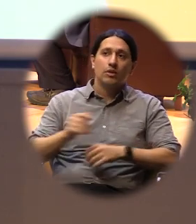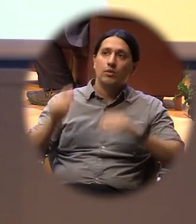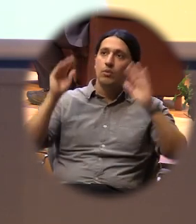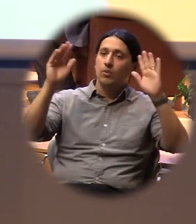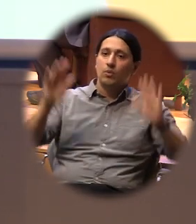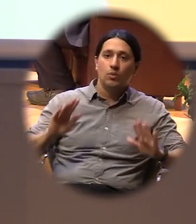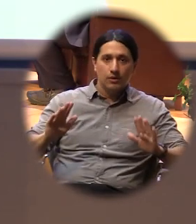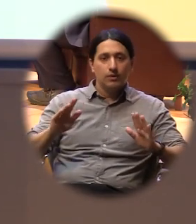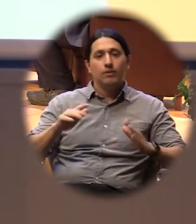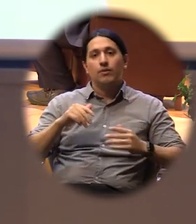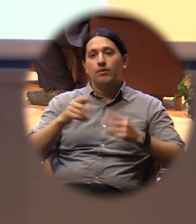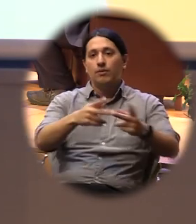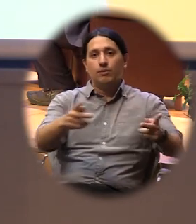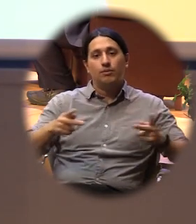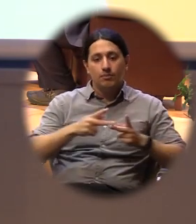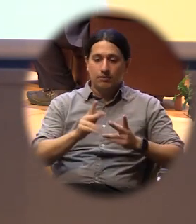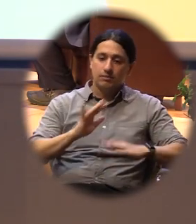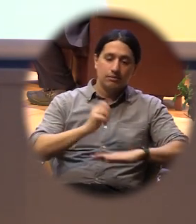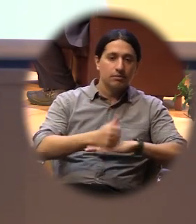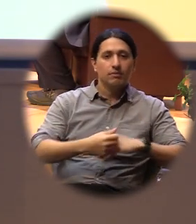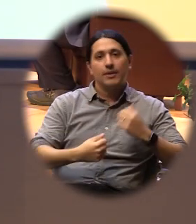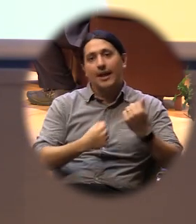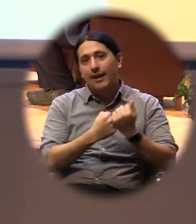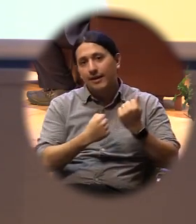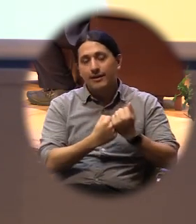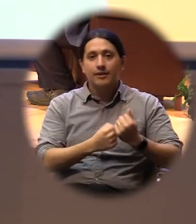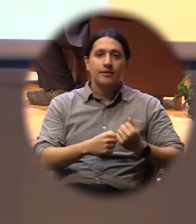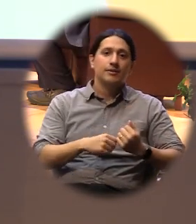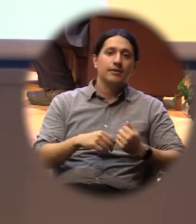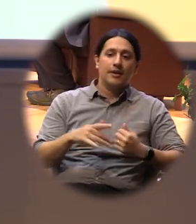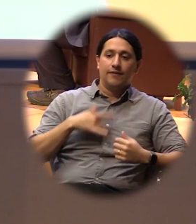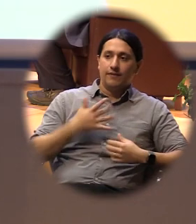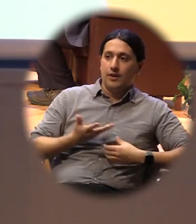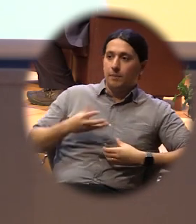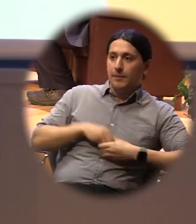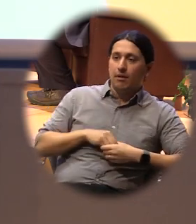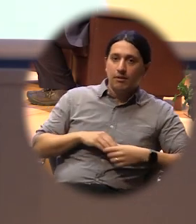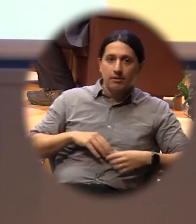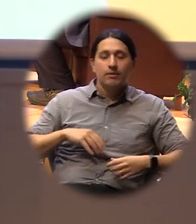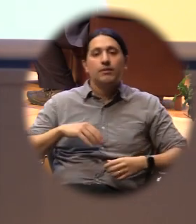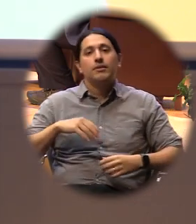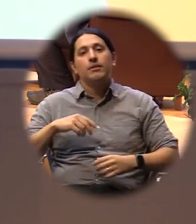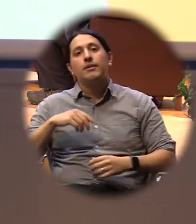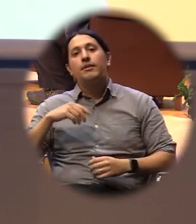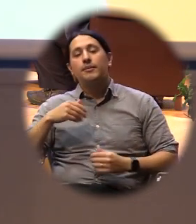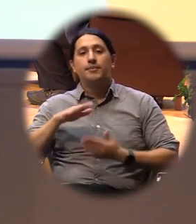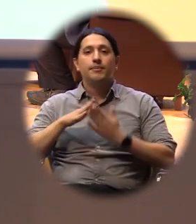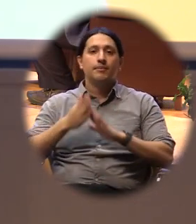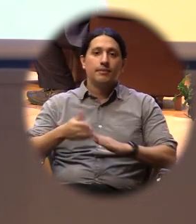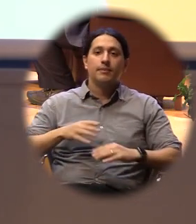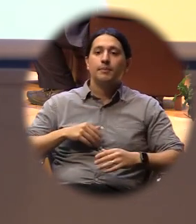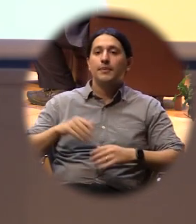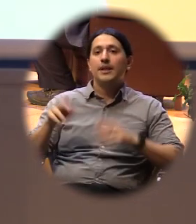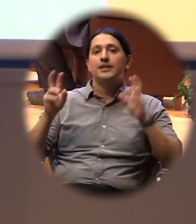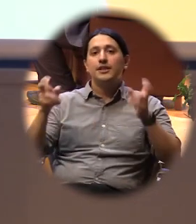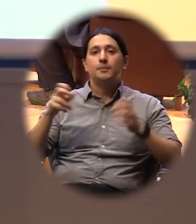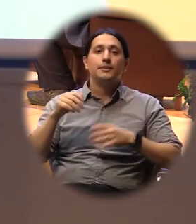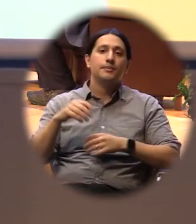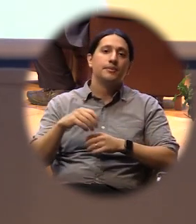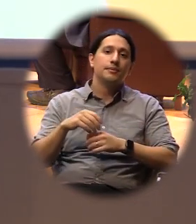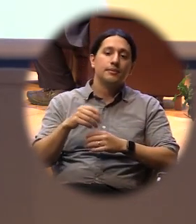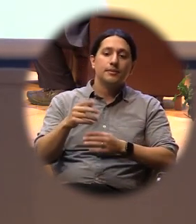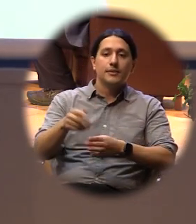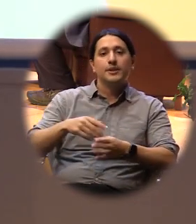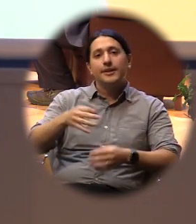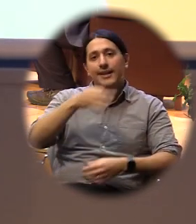and belonging and get to be a theological faith leader, thought leader, subject matter expert in LGBTQ